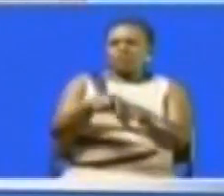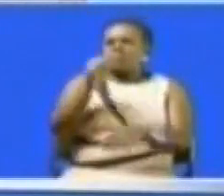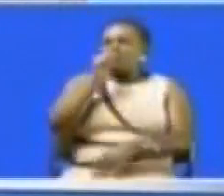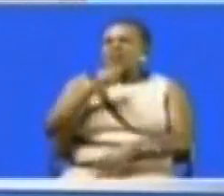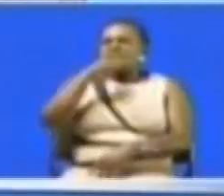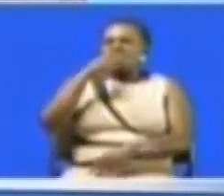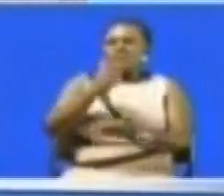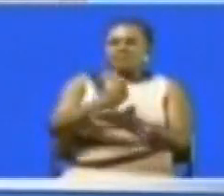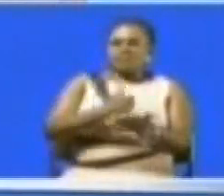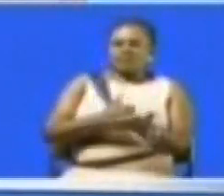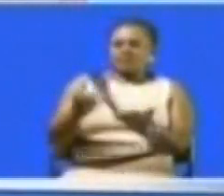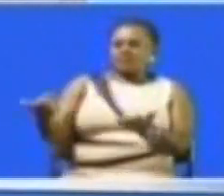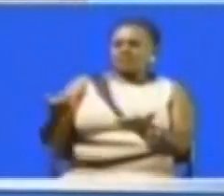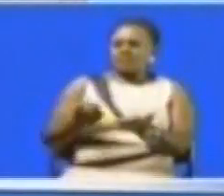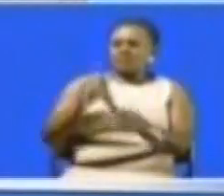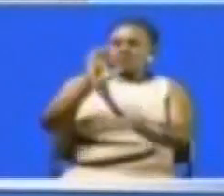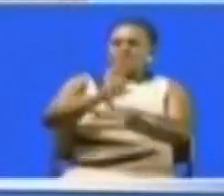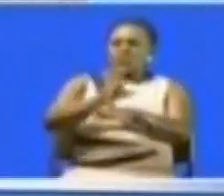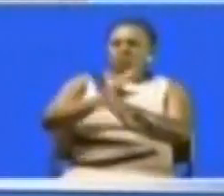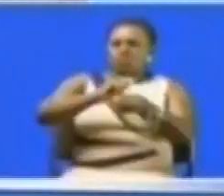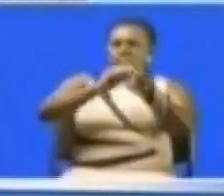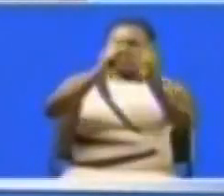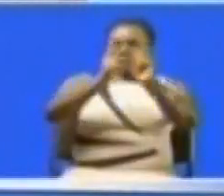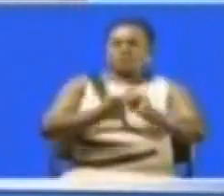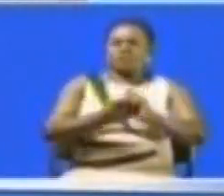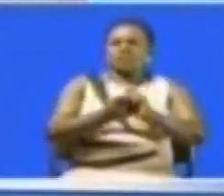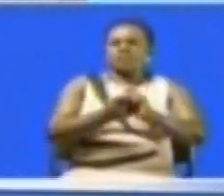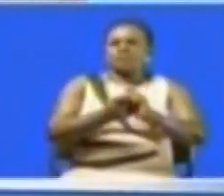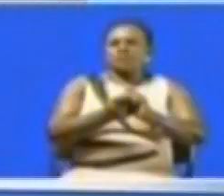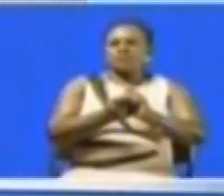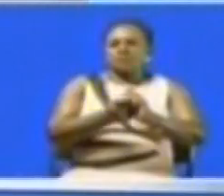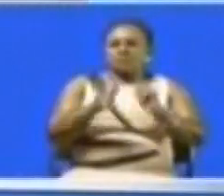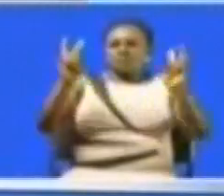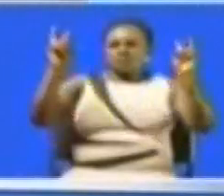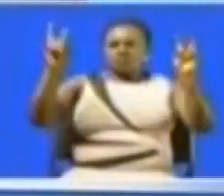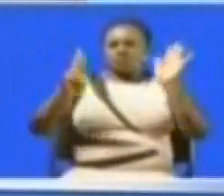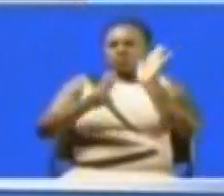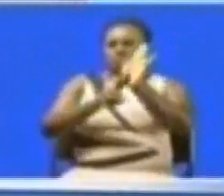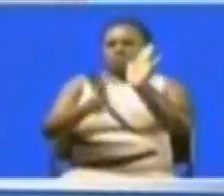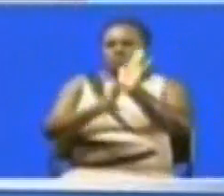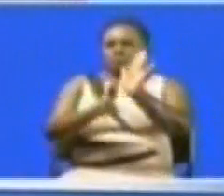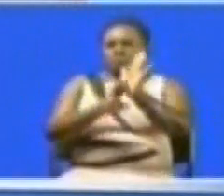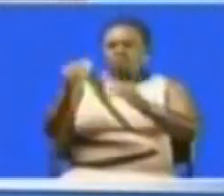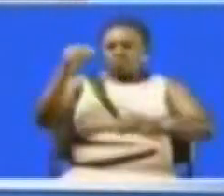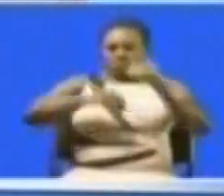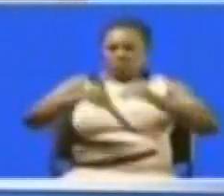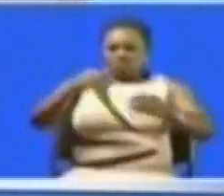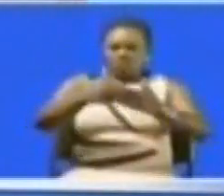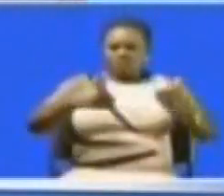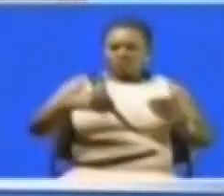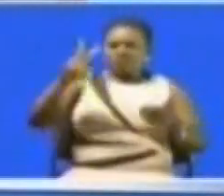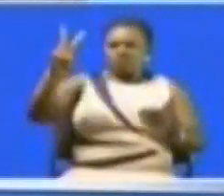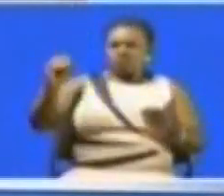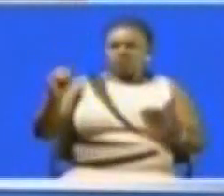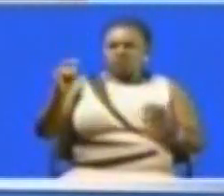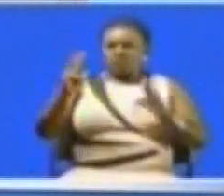private sector now demands for constitutional changes and subject the issue of representation to a referendum before the